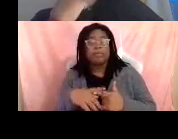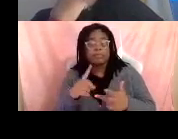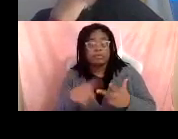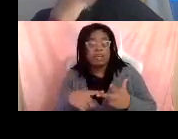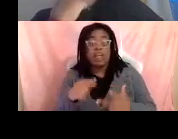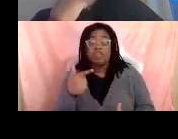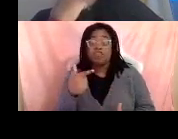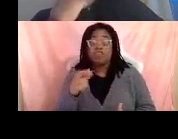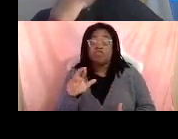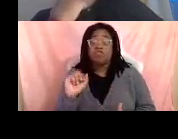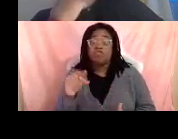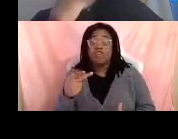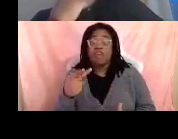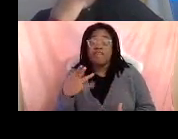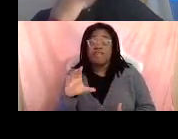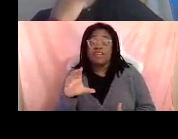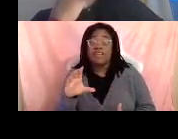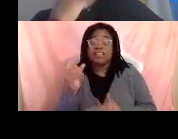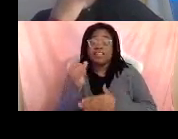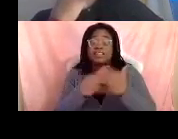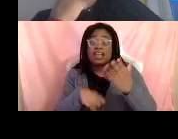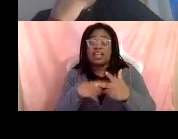graphic design, social media,